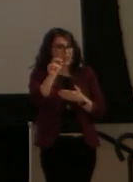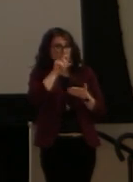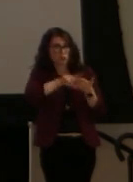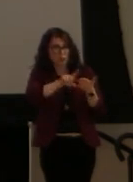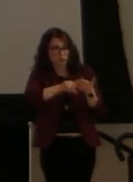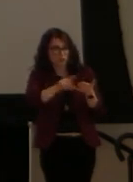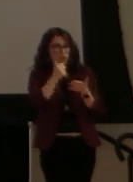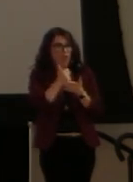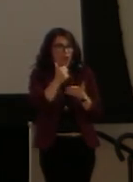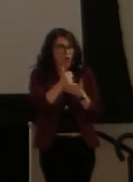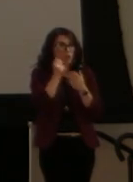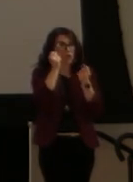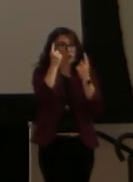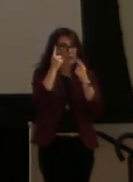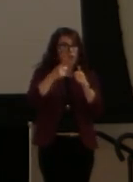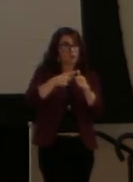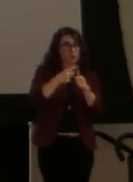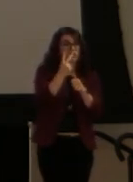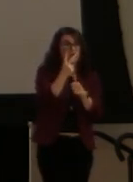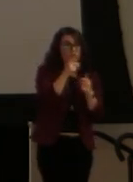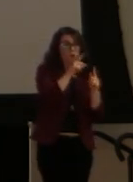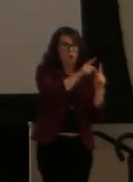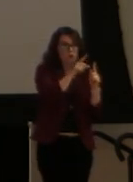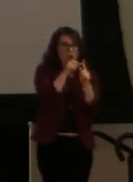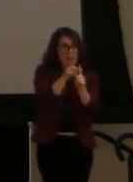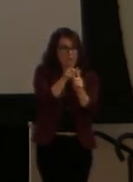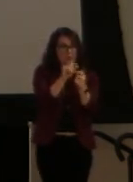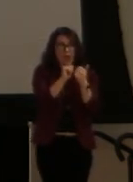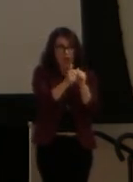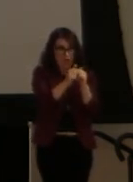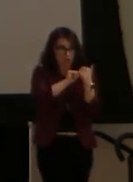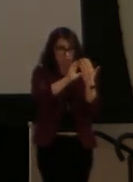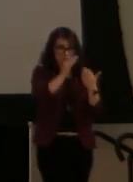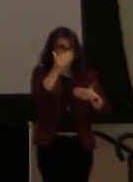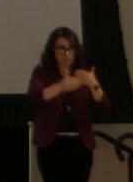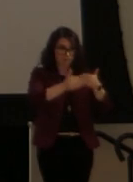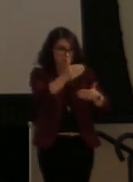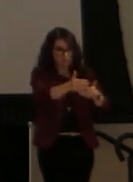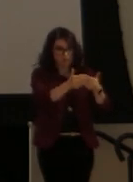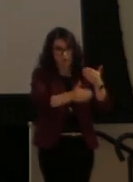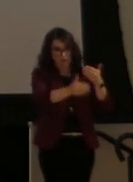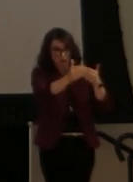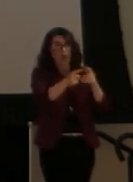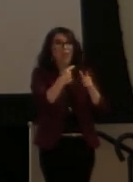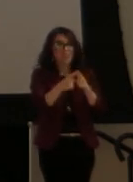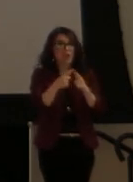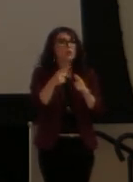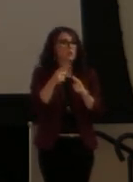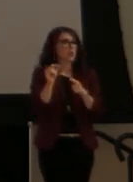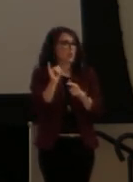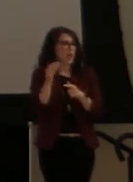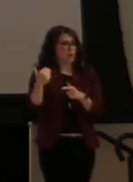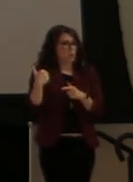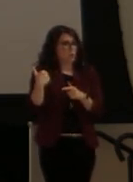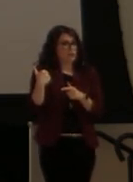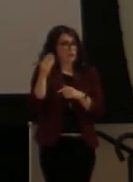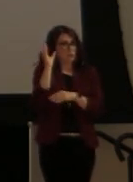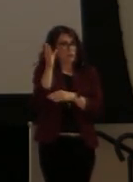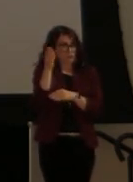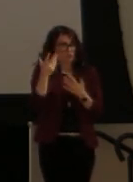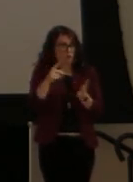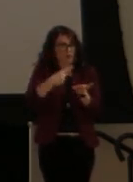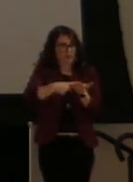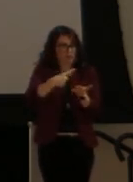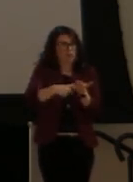help inform these first two session objectives. And then, as both Reem and Tammy discussed, in order to better understand